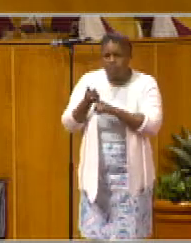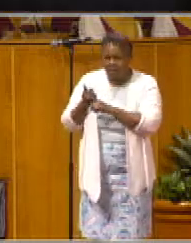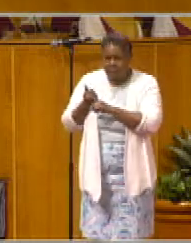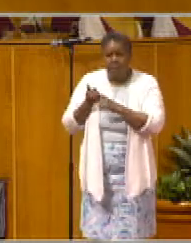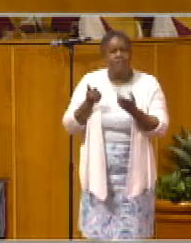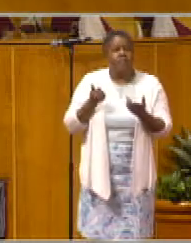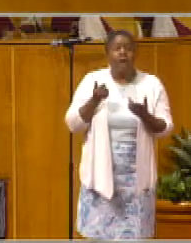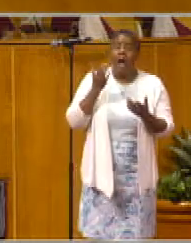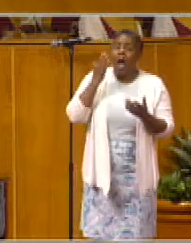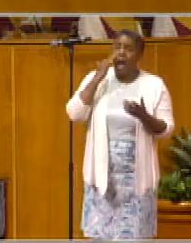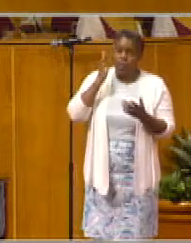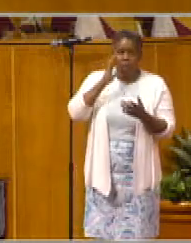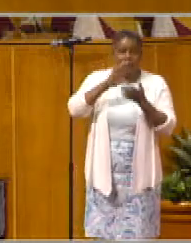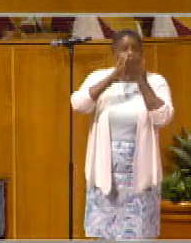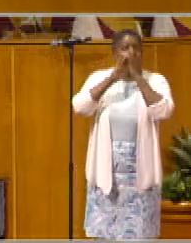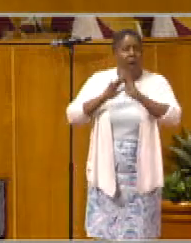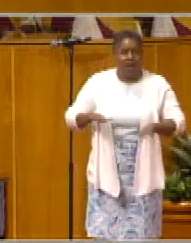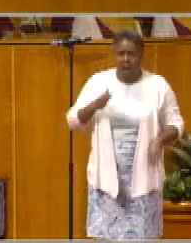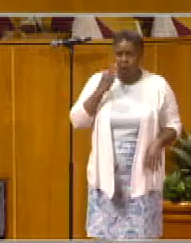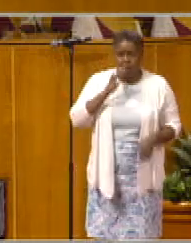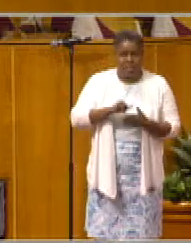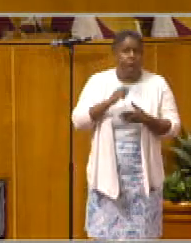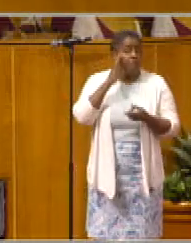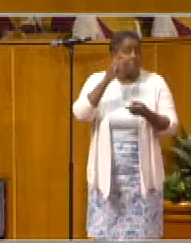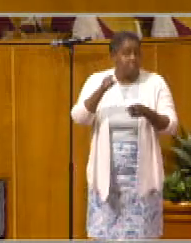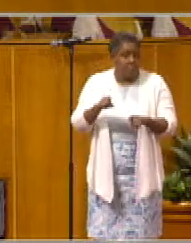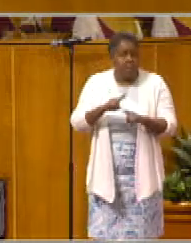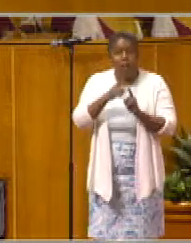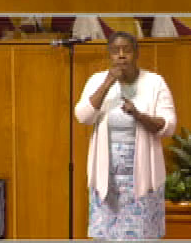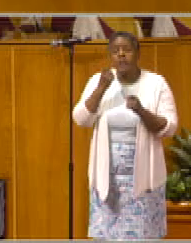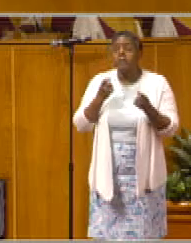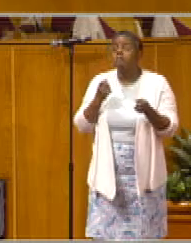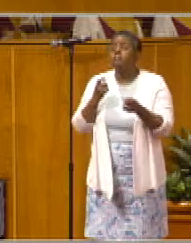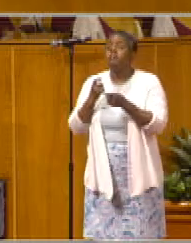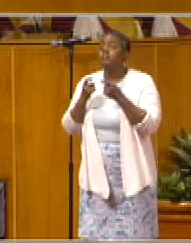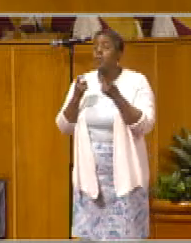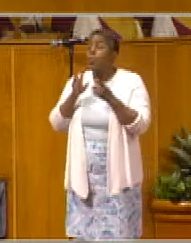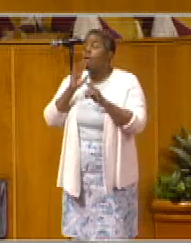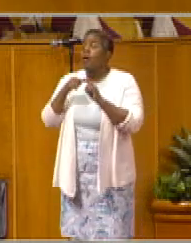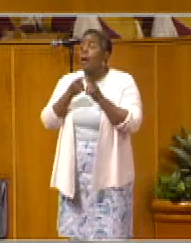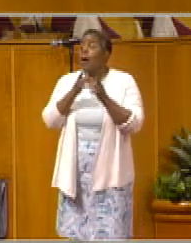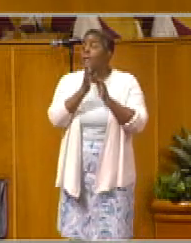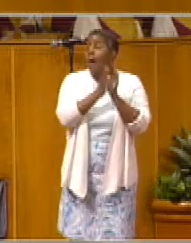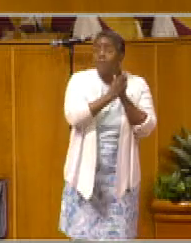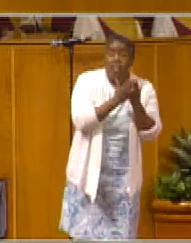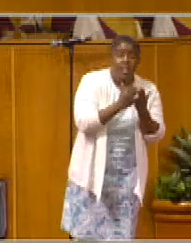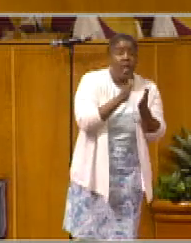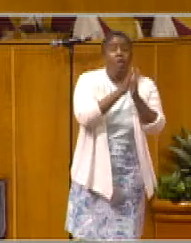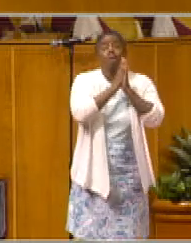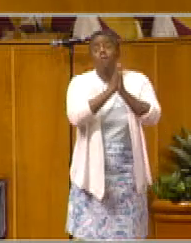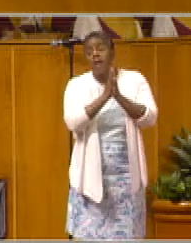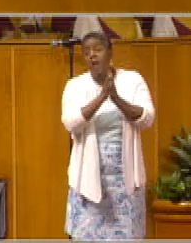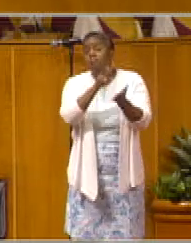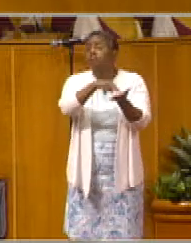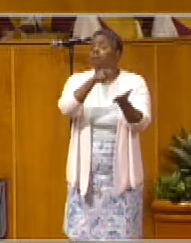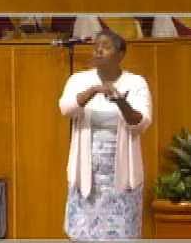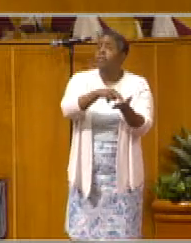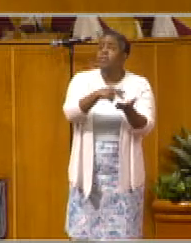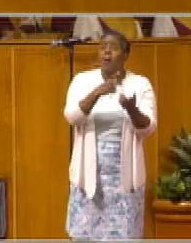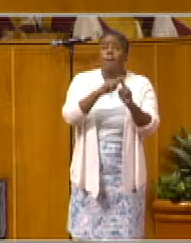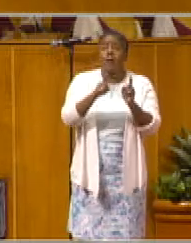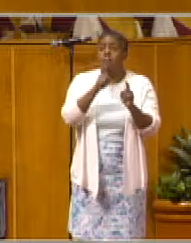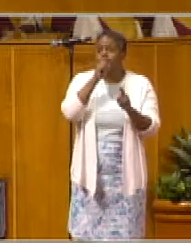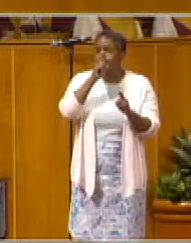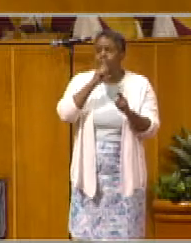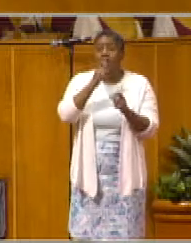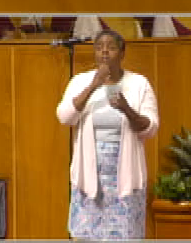I knew it was going to get quiet right around here, because we talk about Bible and prayer and shout and praise, but we don't talk